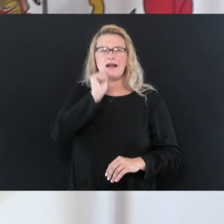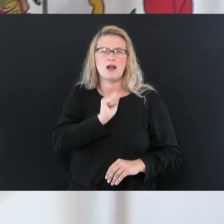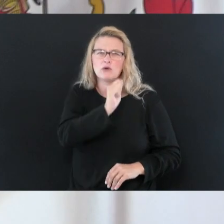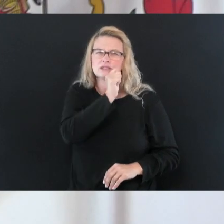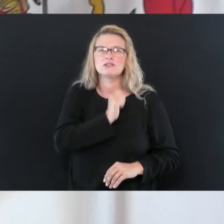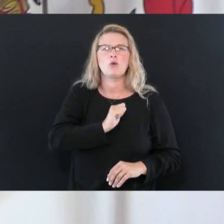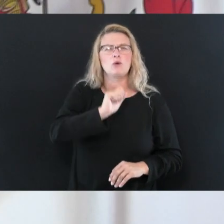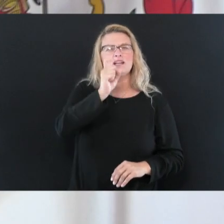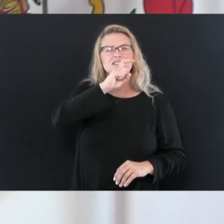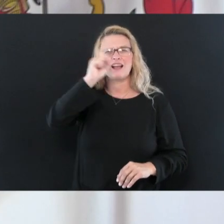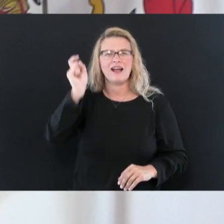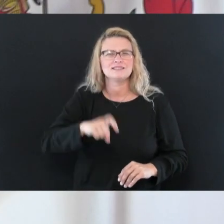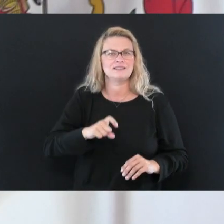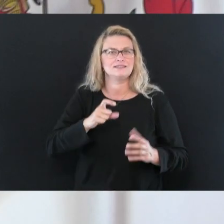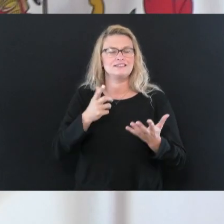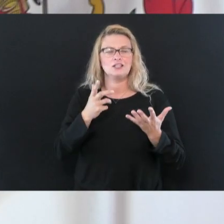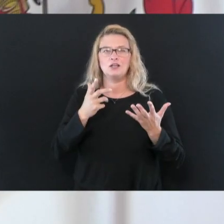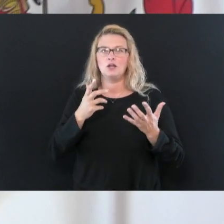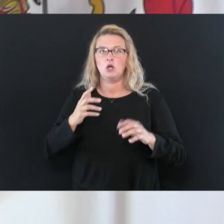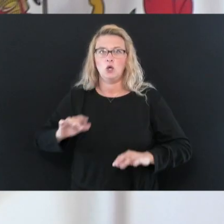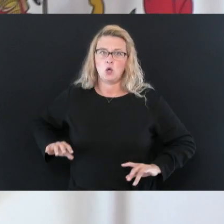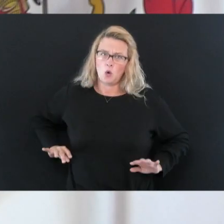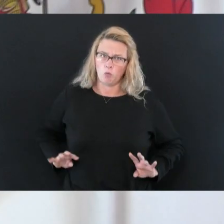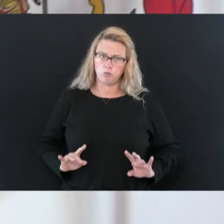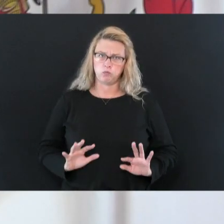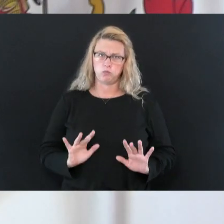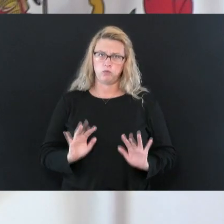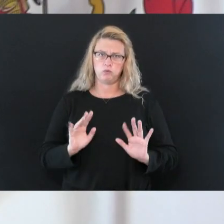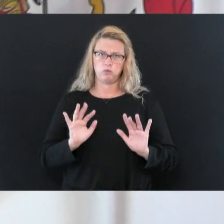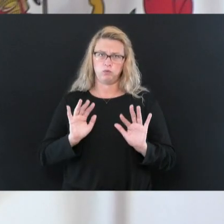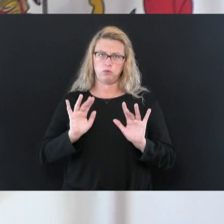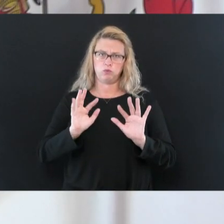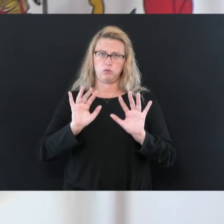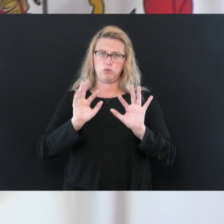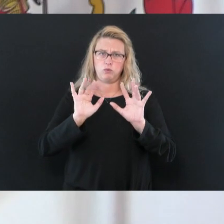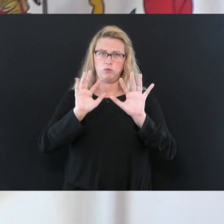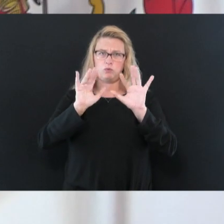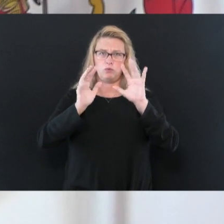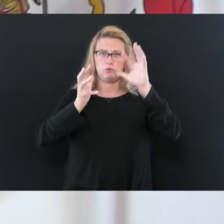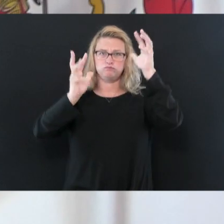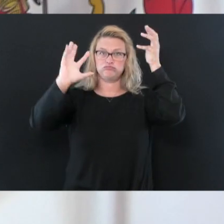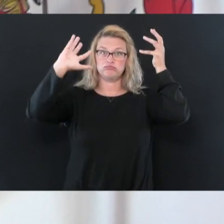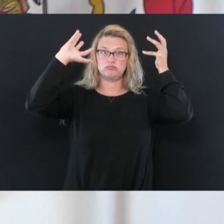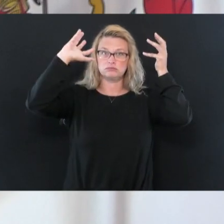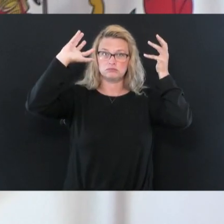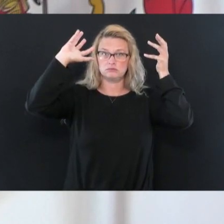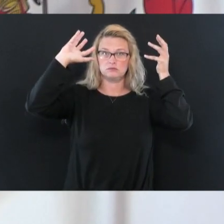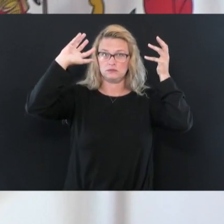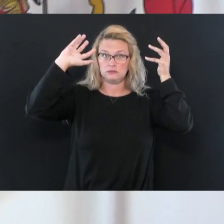and Texas, and before you know it, we had colossal problems.